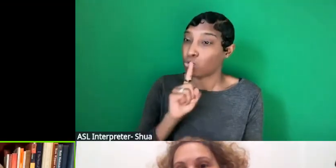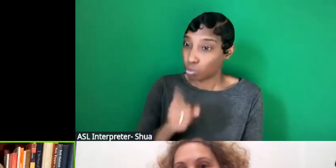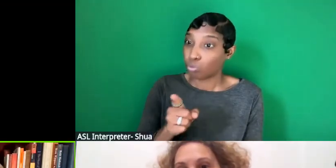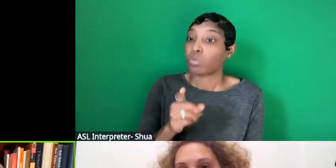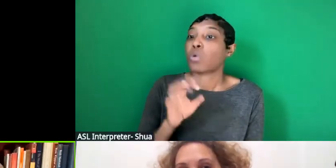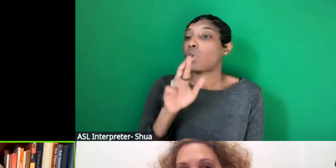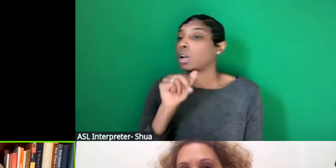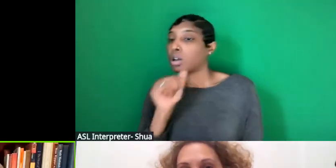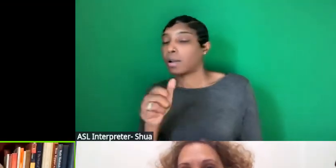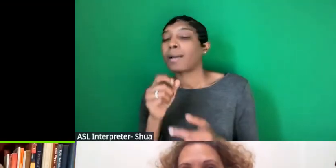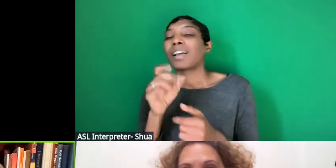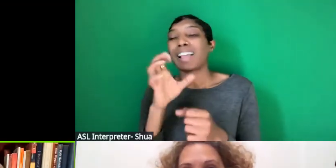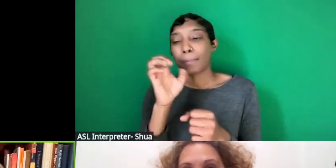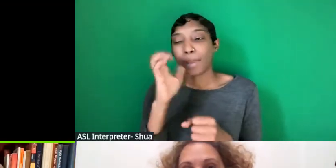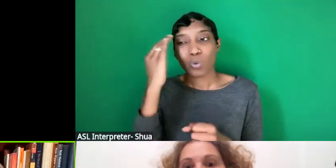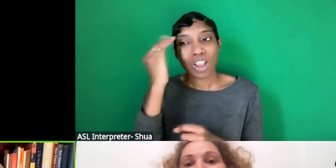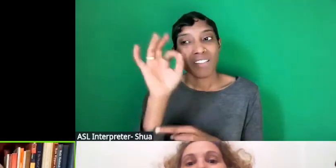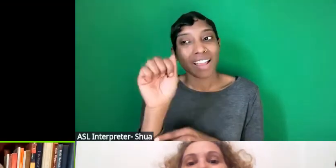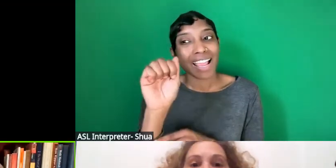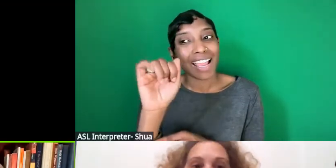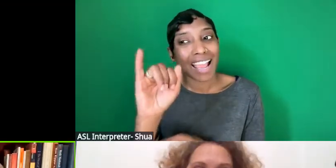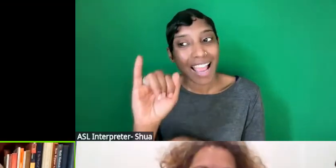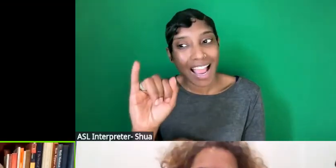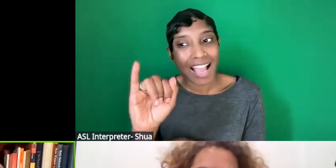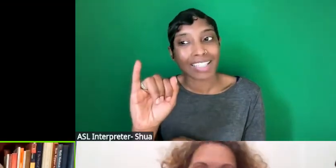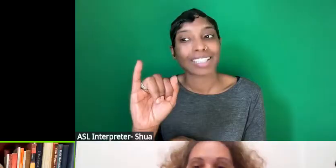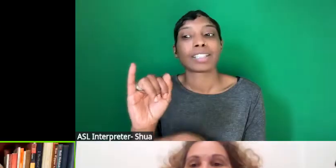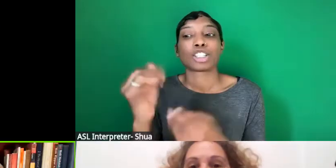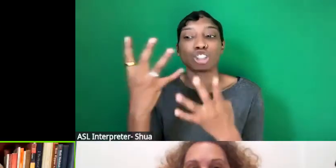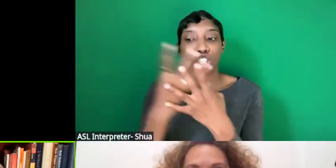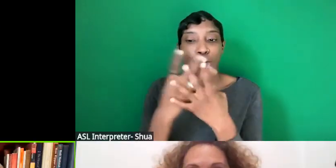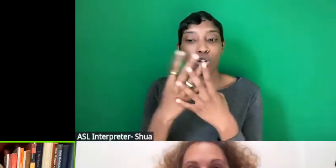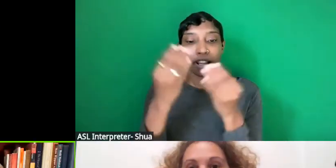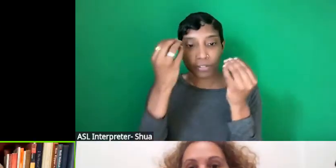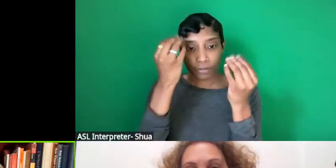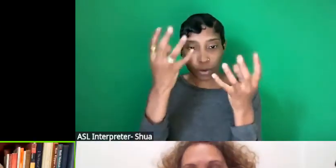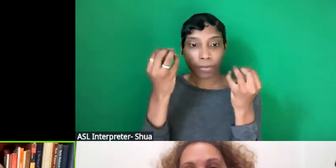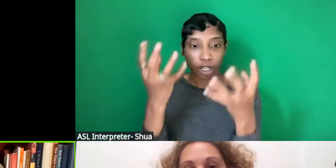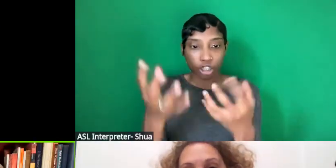of AI generated information. Proactively choose